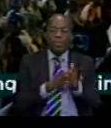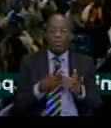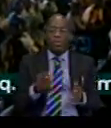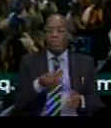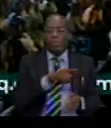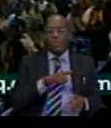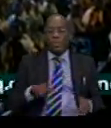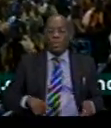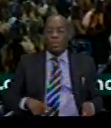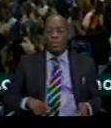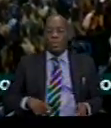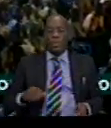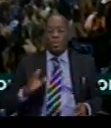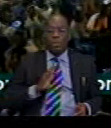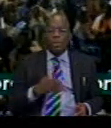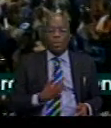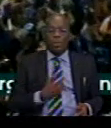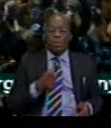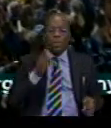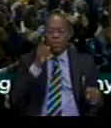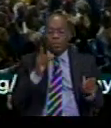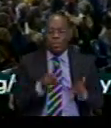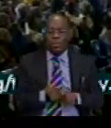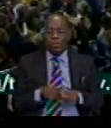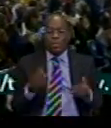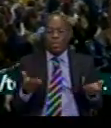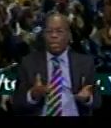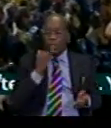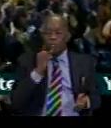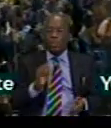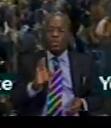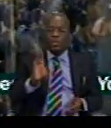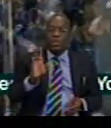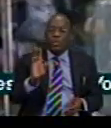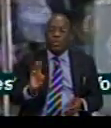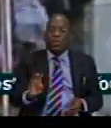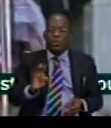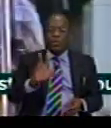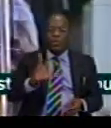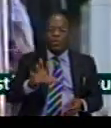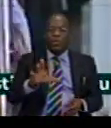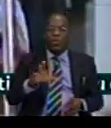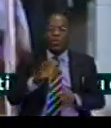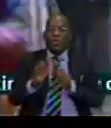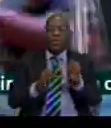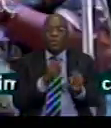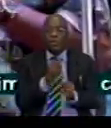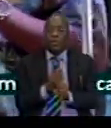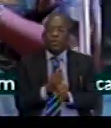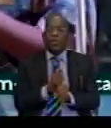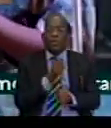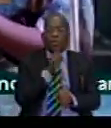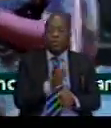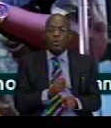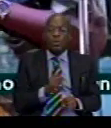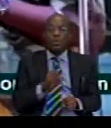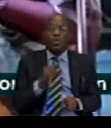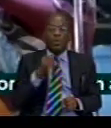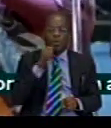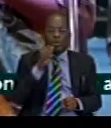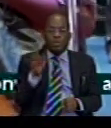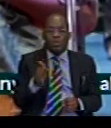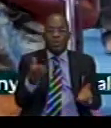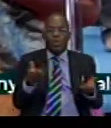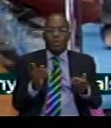Praise the Lord. This year is Bakpo Afi, 75 years old, and she wants to praise the Lord. She says it was not possible for her to walk